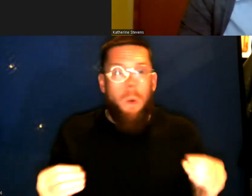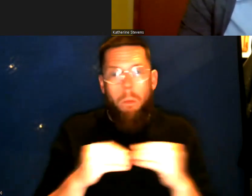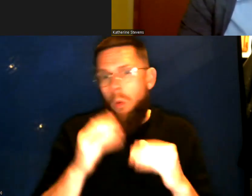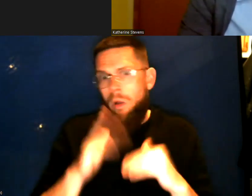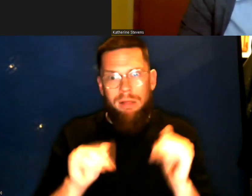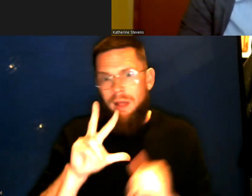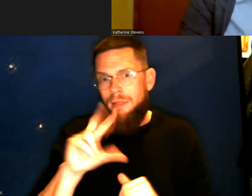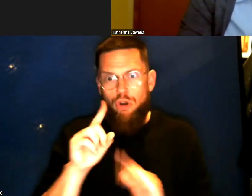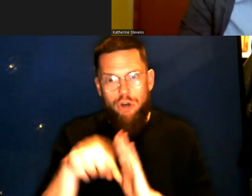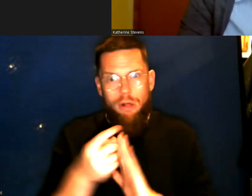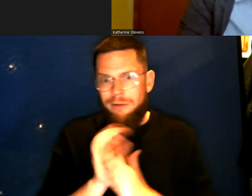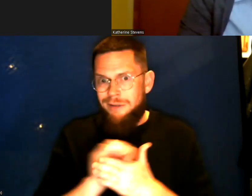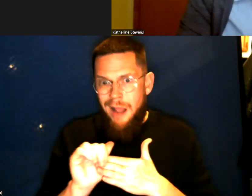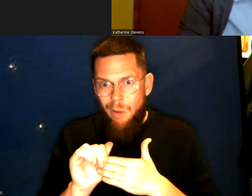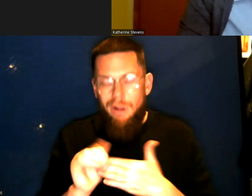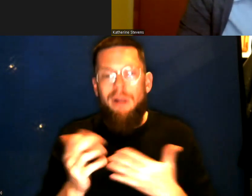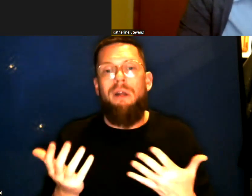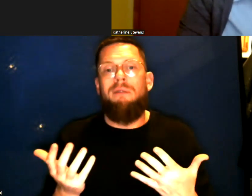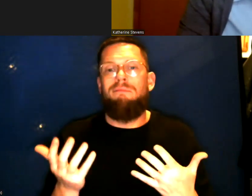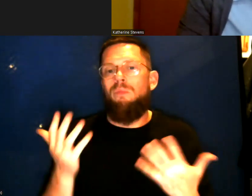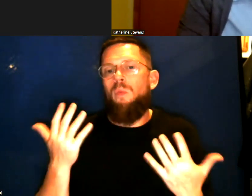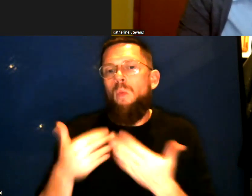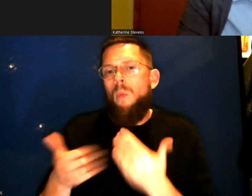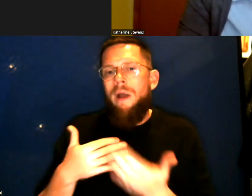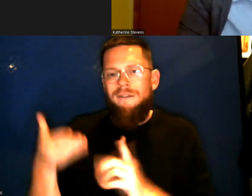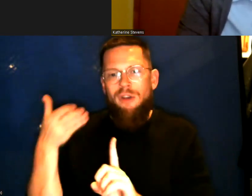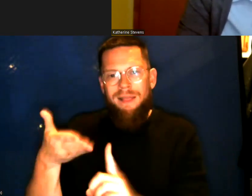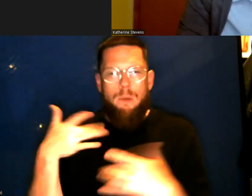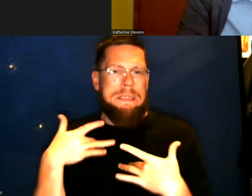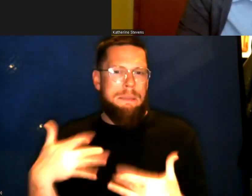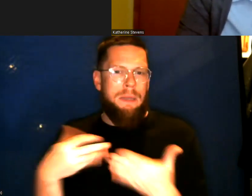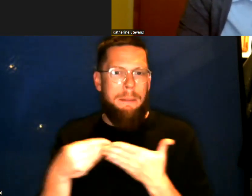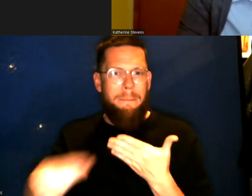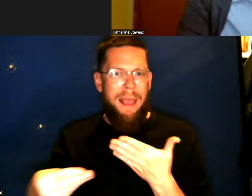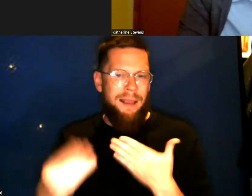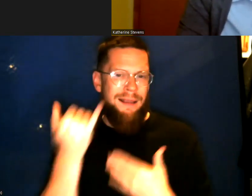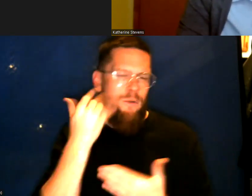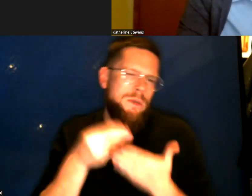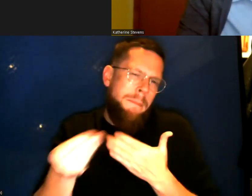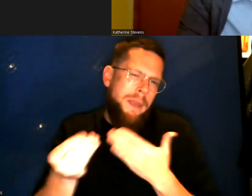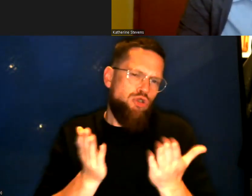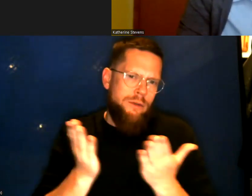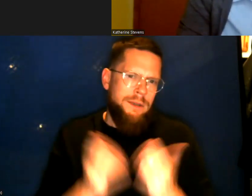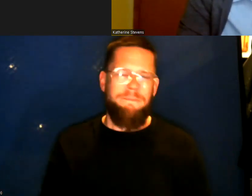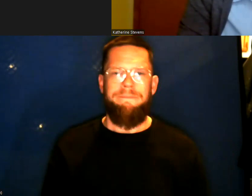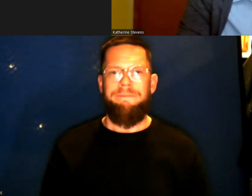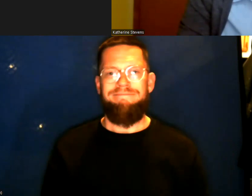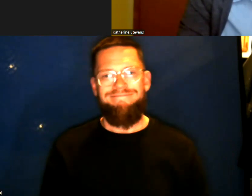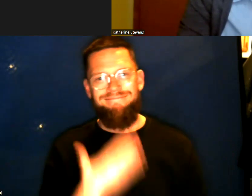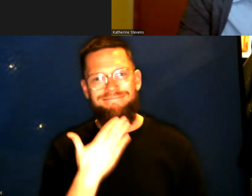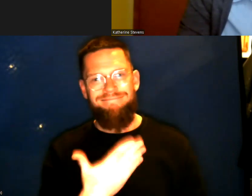on what they would typically charge or what you would typically provide if it was a paid service. Thank you. You're